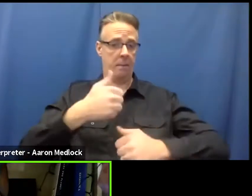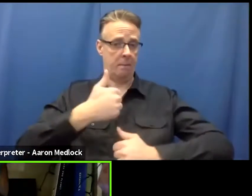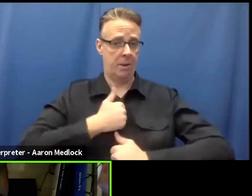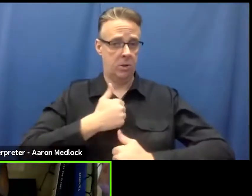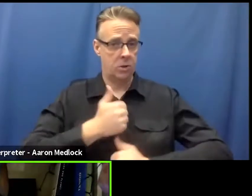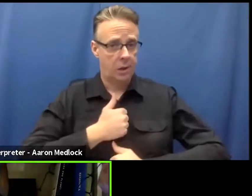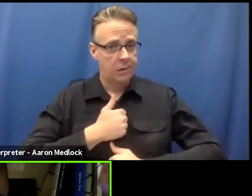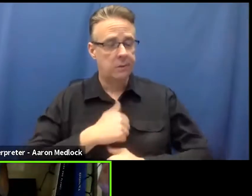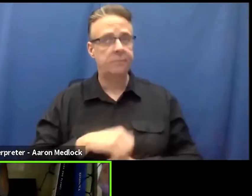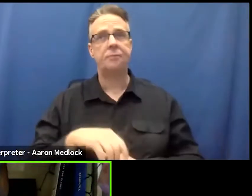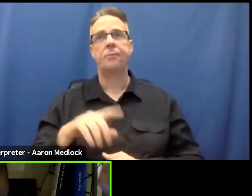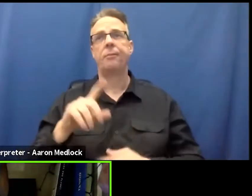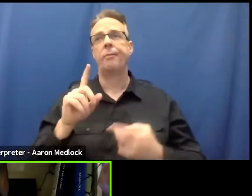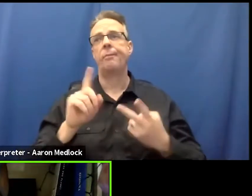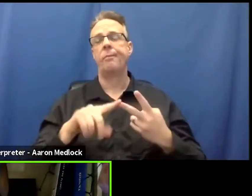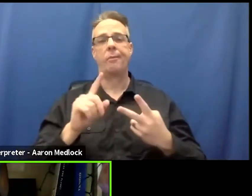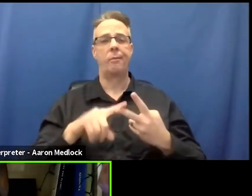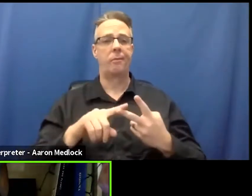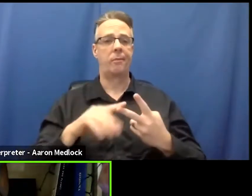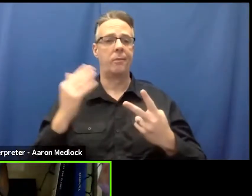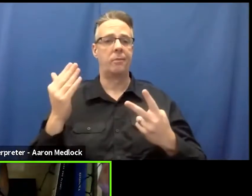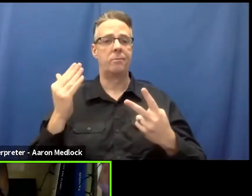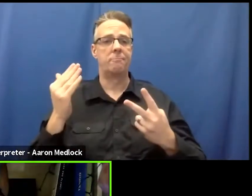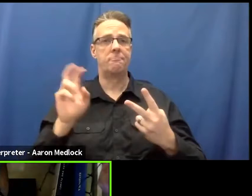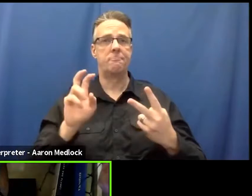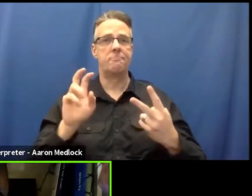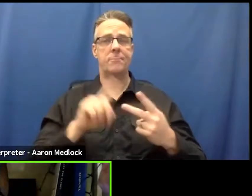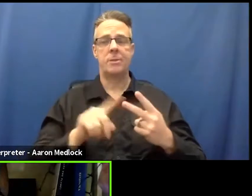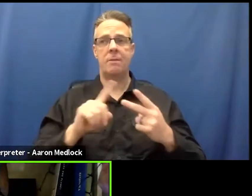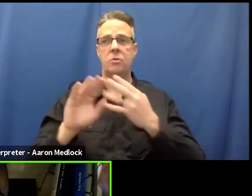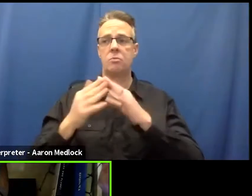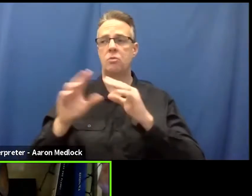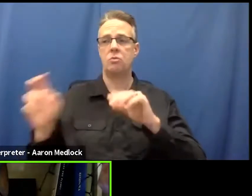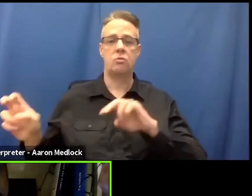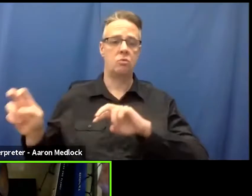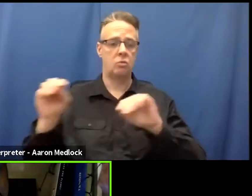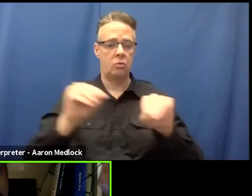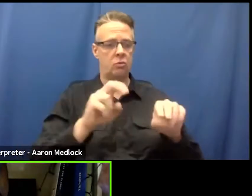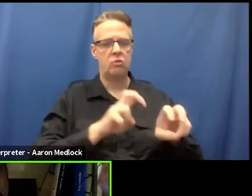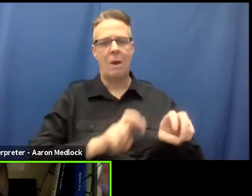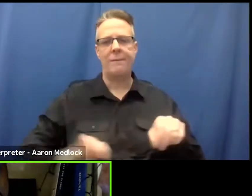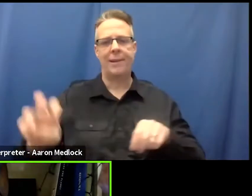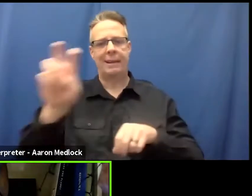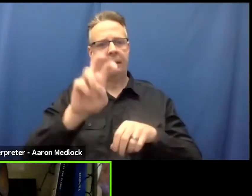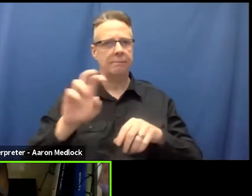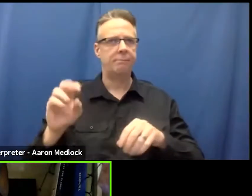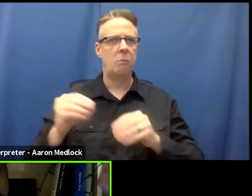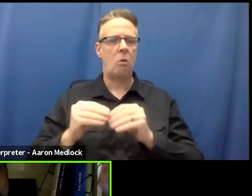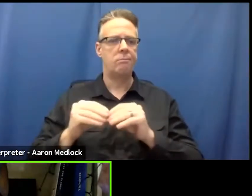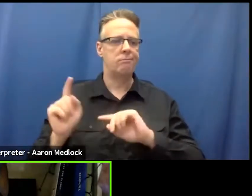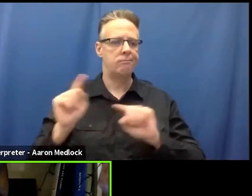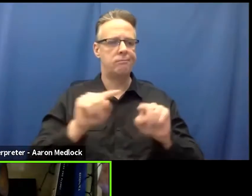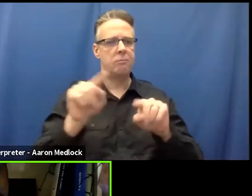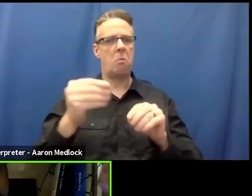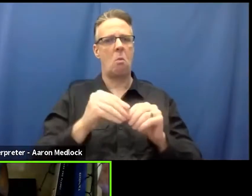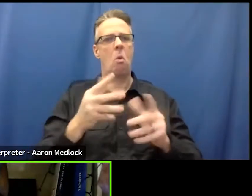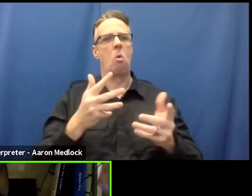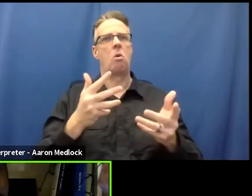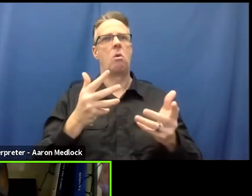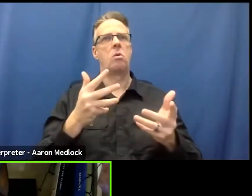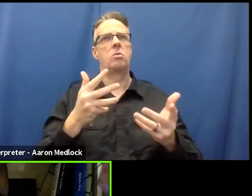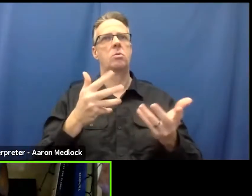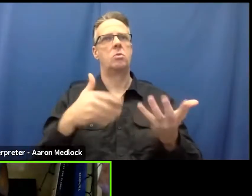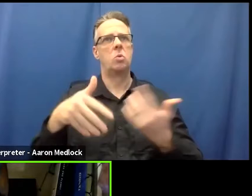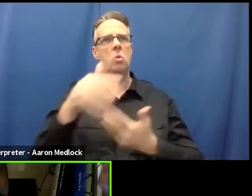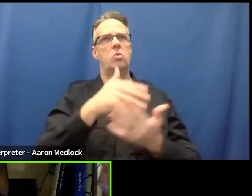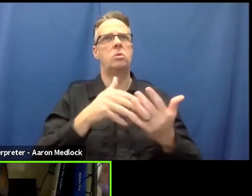who were from traveller communities. And as more social mobility existed